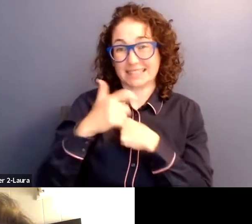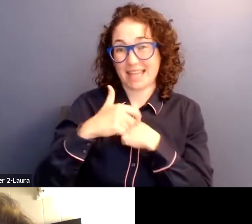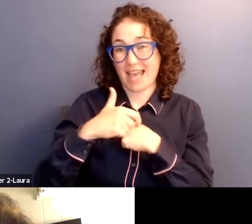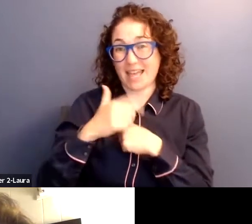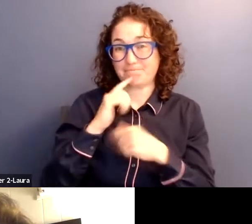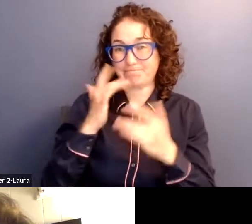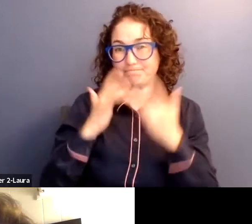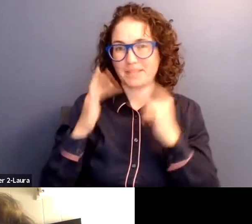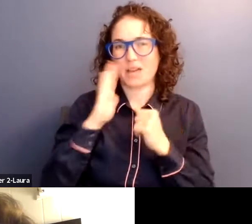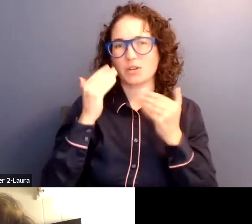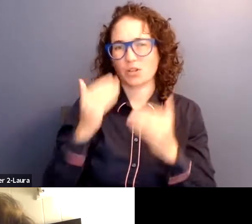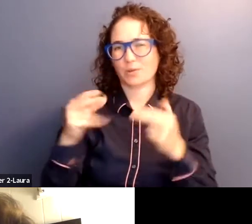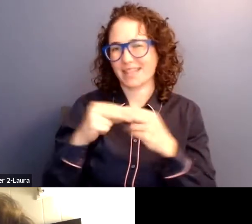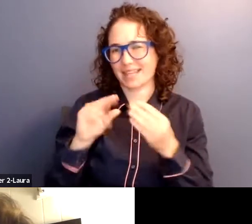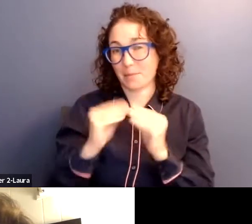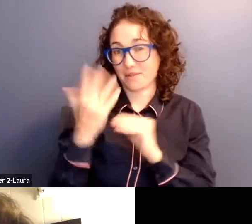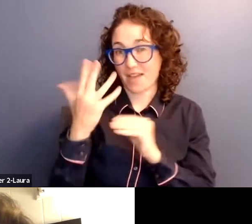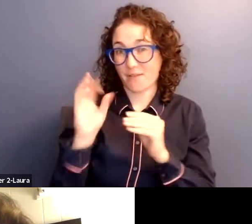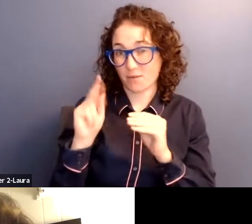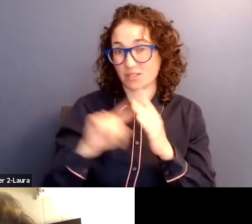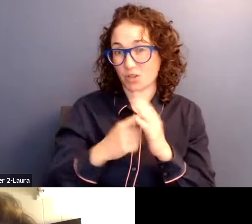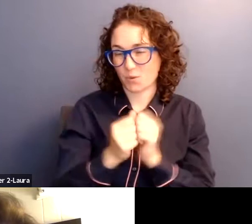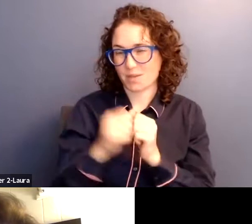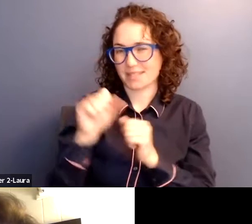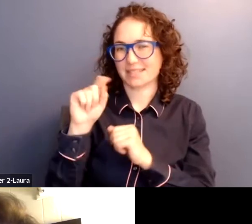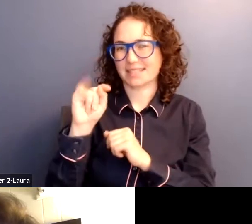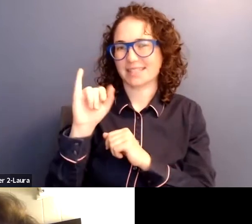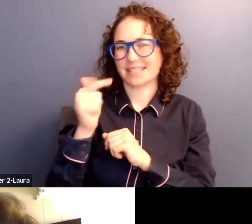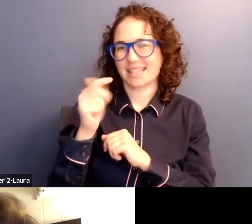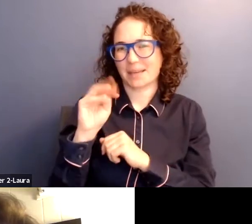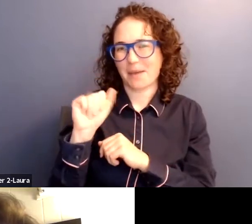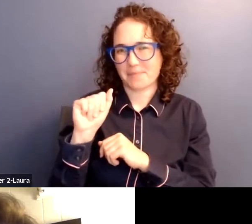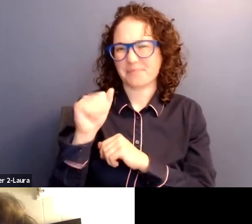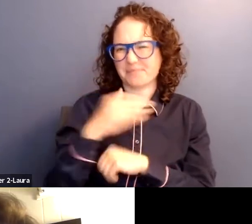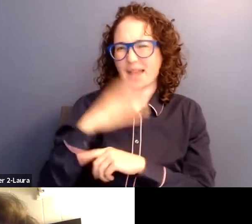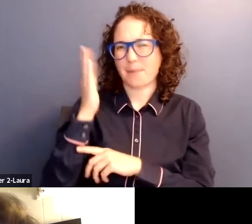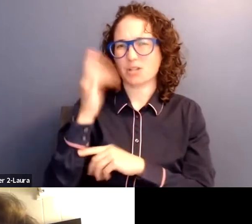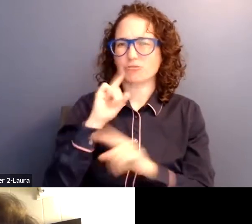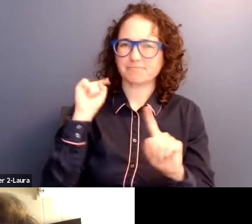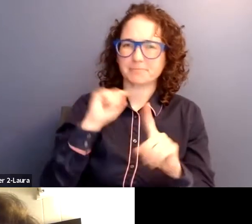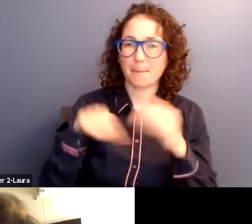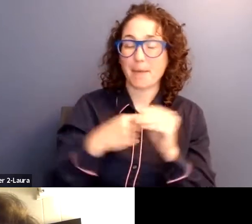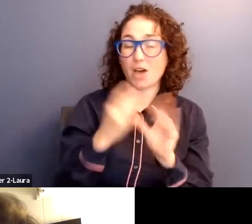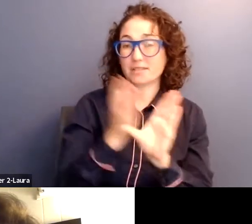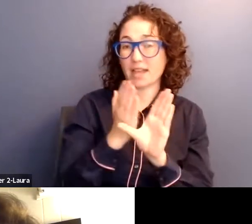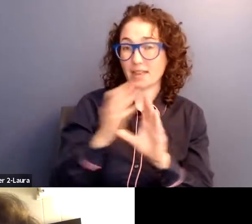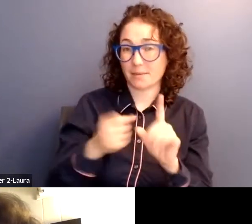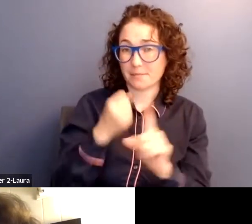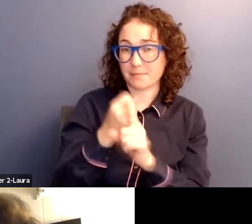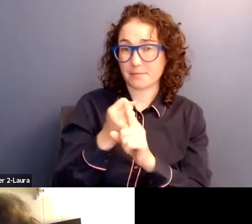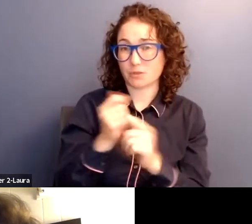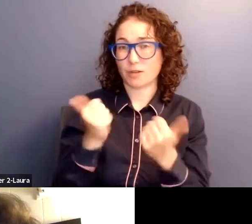to roll to slide 5 and start with stigma. My presentation is really going to be on the psychological impact of adjustment